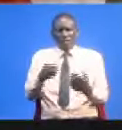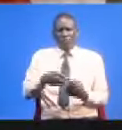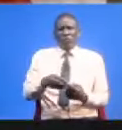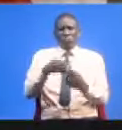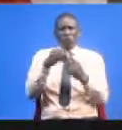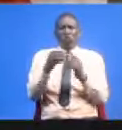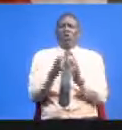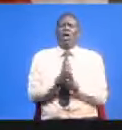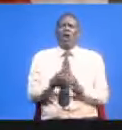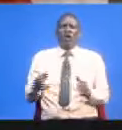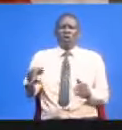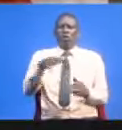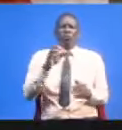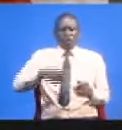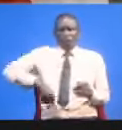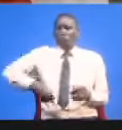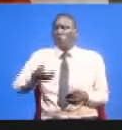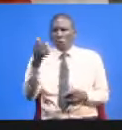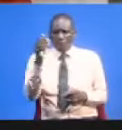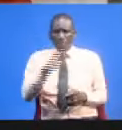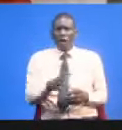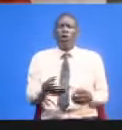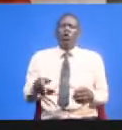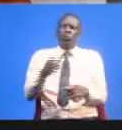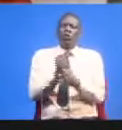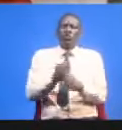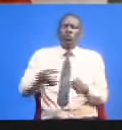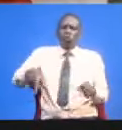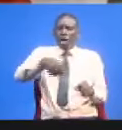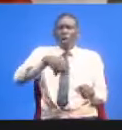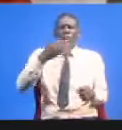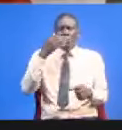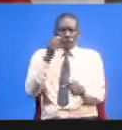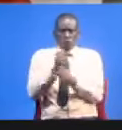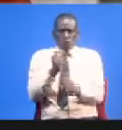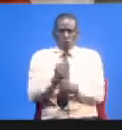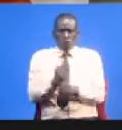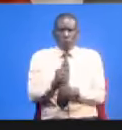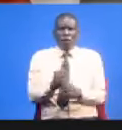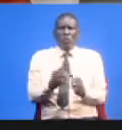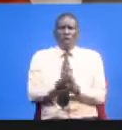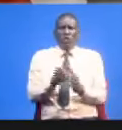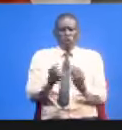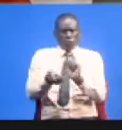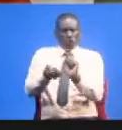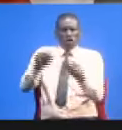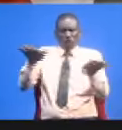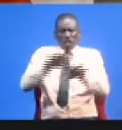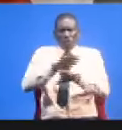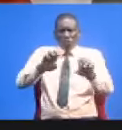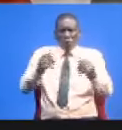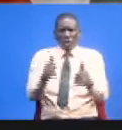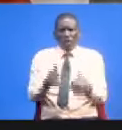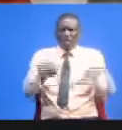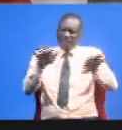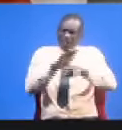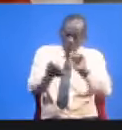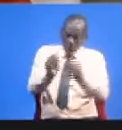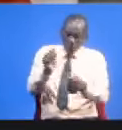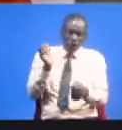This was something special, and we're gonna pay you back. We're gonna do the best job. We're gonna turn it around.